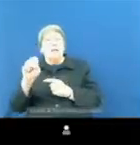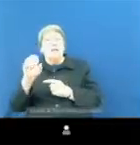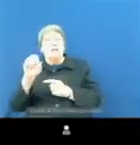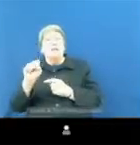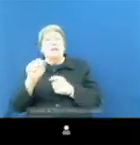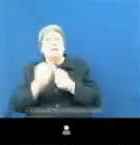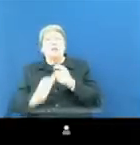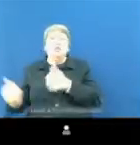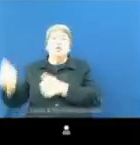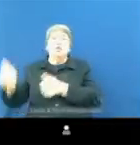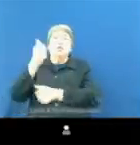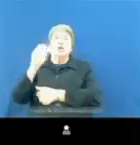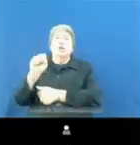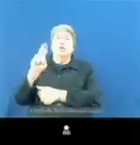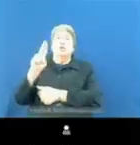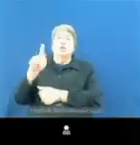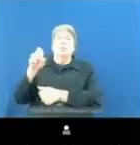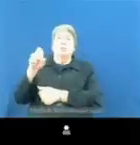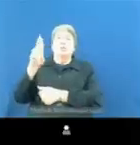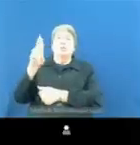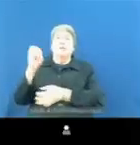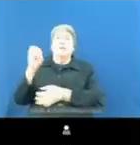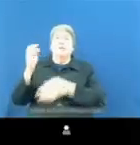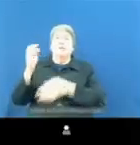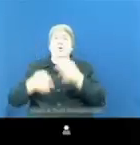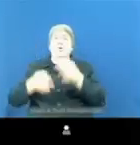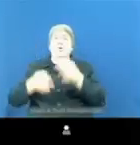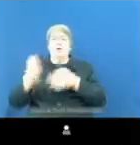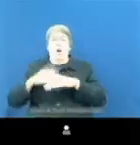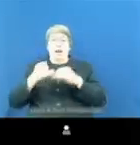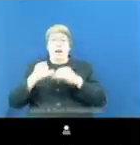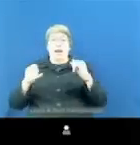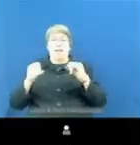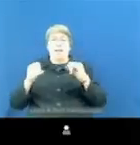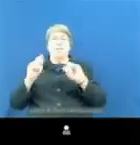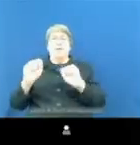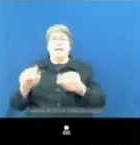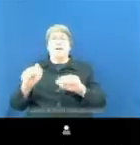go to, it's called SCOTUS,